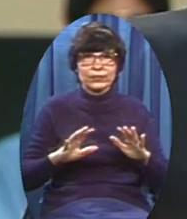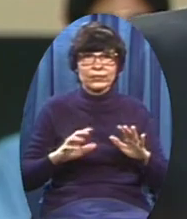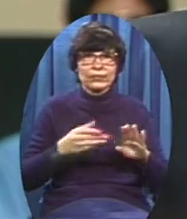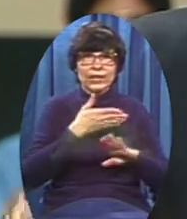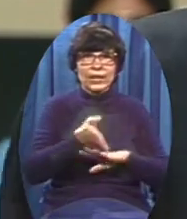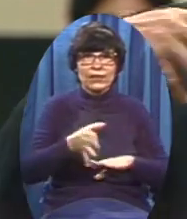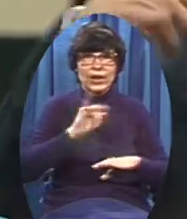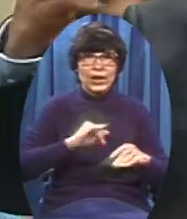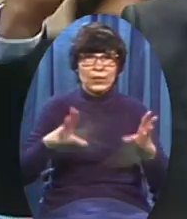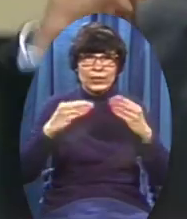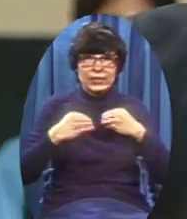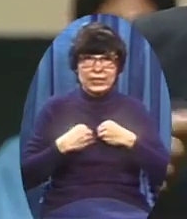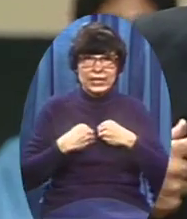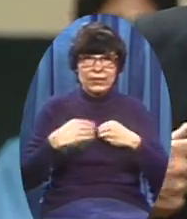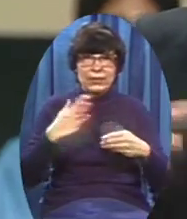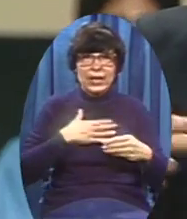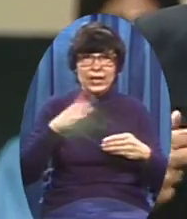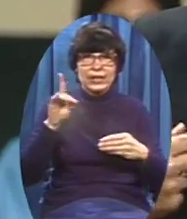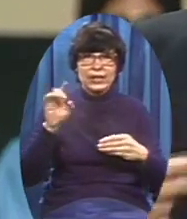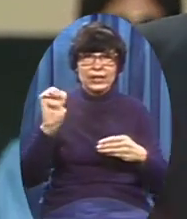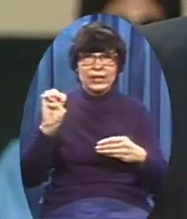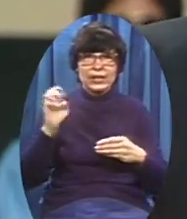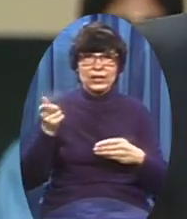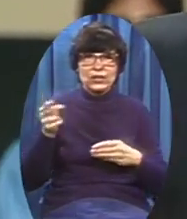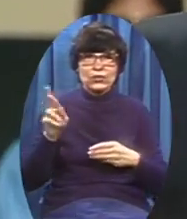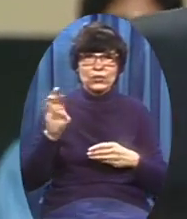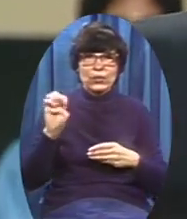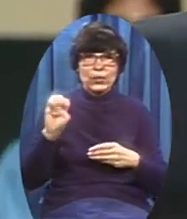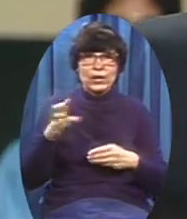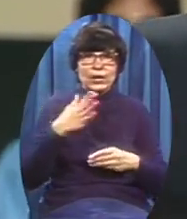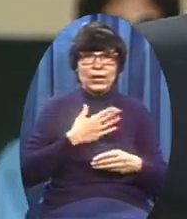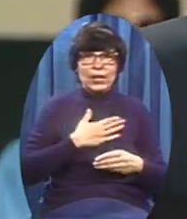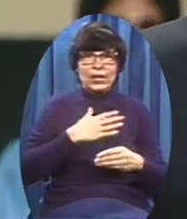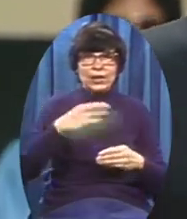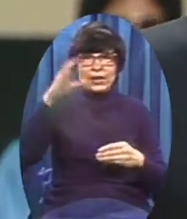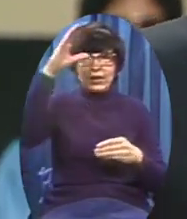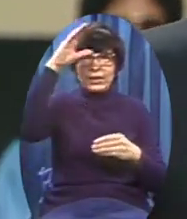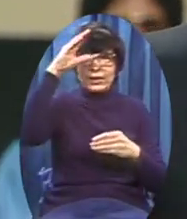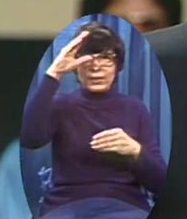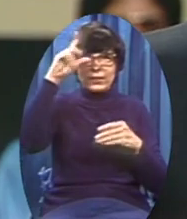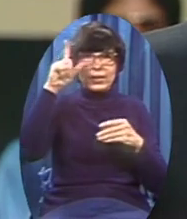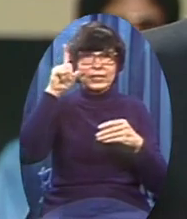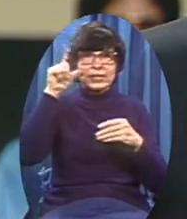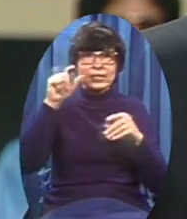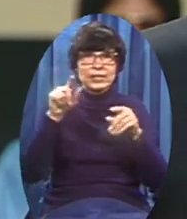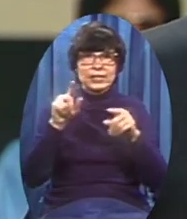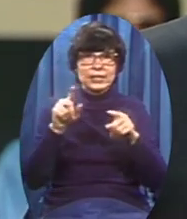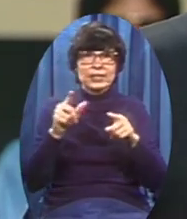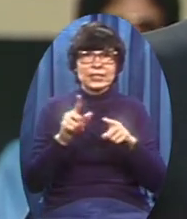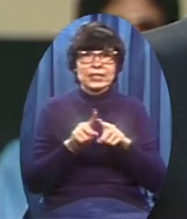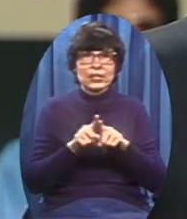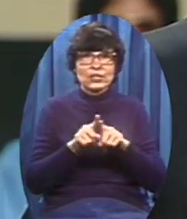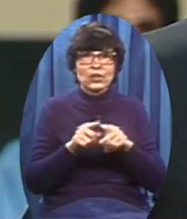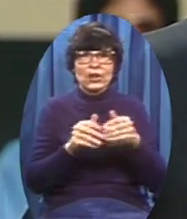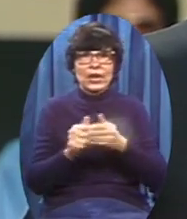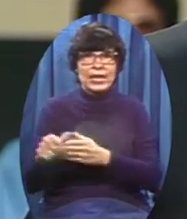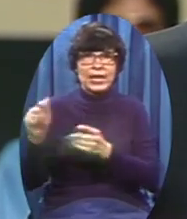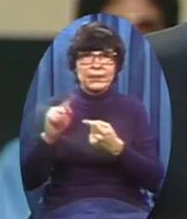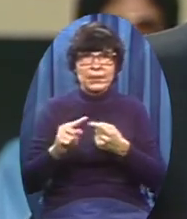degree, after that, my sister led me to the Lord Jesus Christ. From the very moment, September the